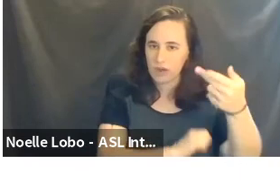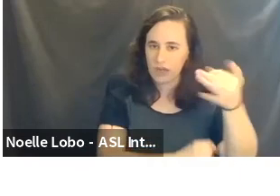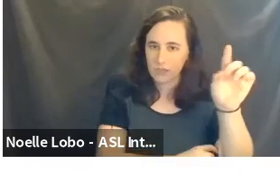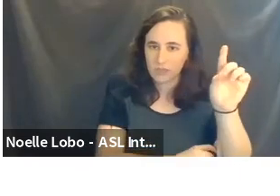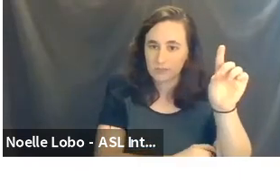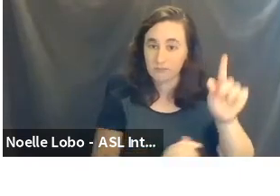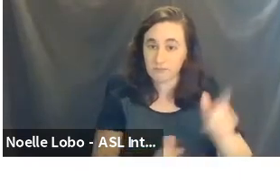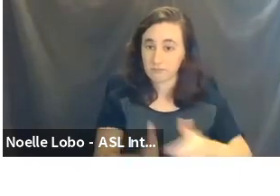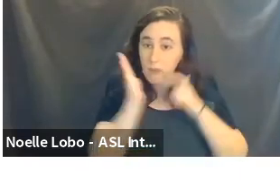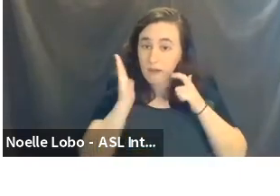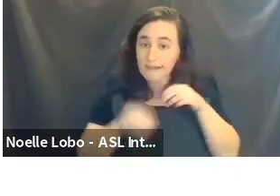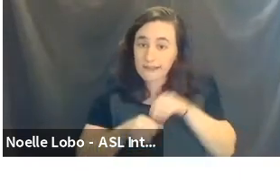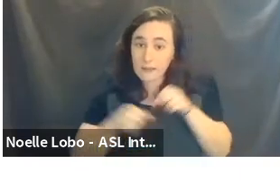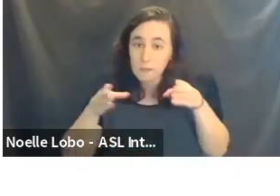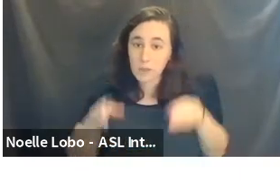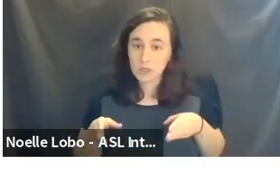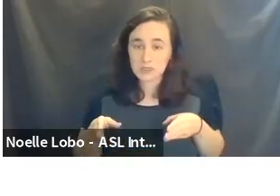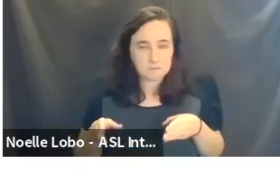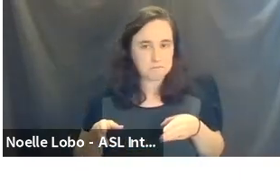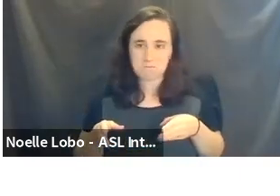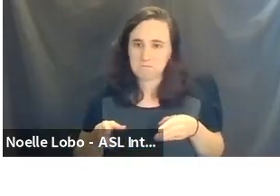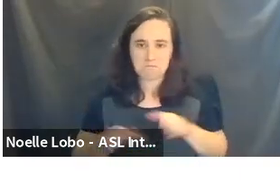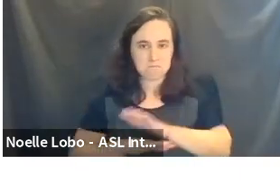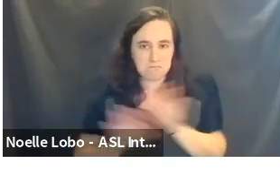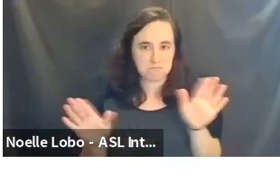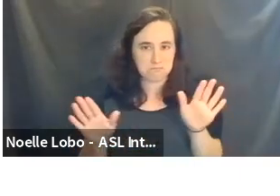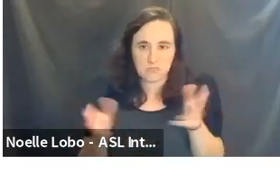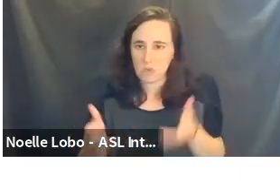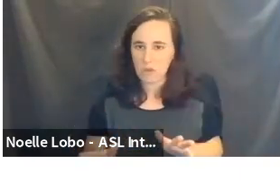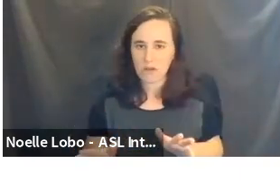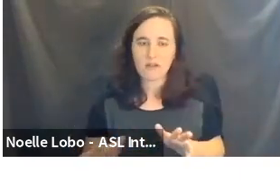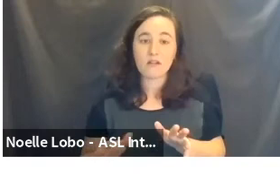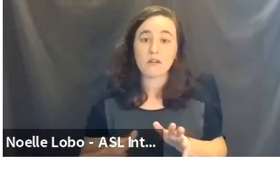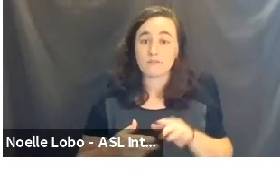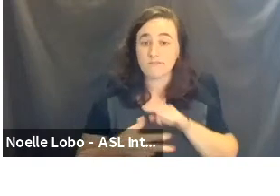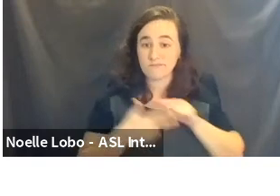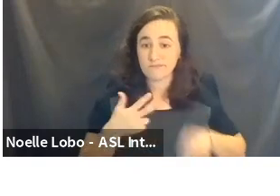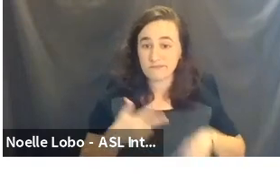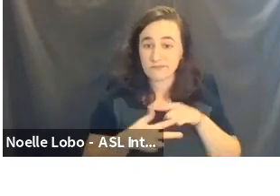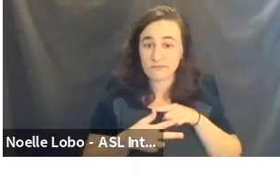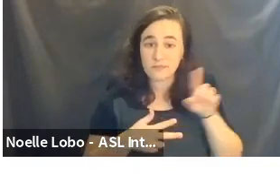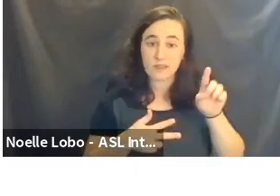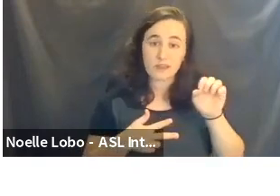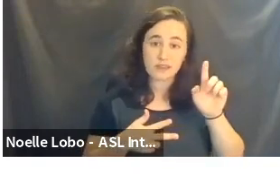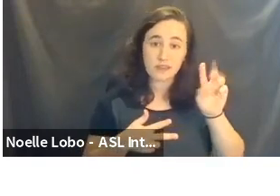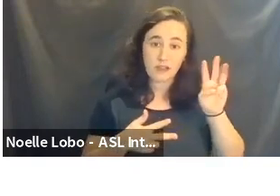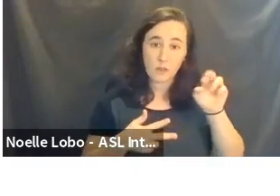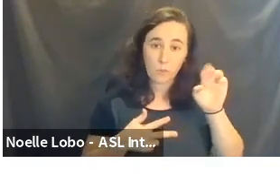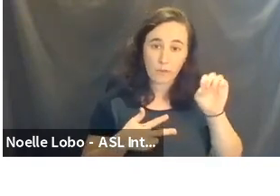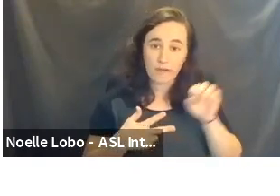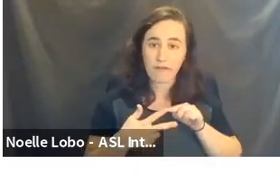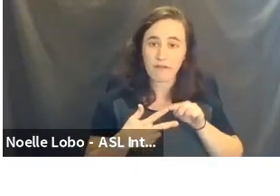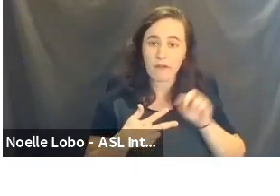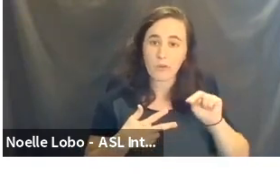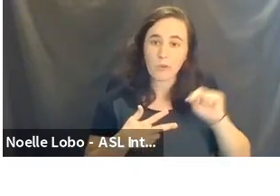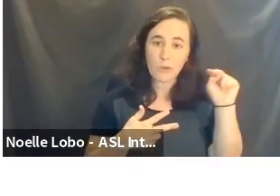or allowing full-time in person. And those states are Delaware, North Carolina, and Virginia.